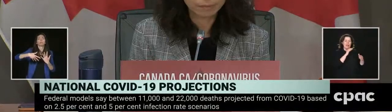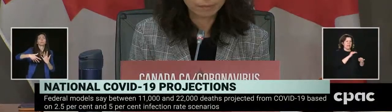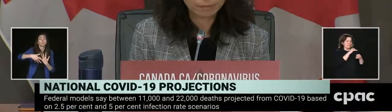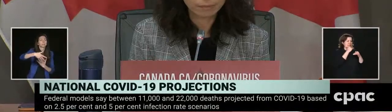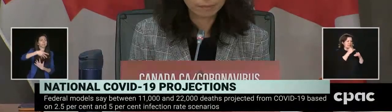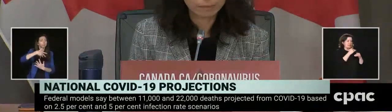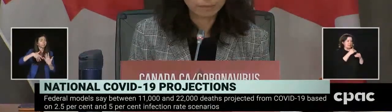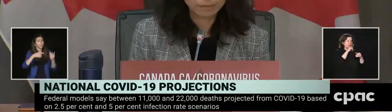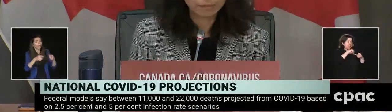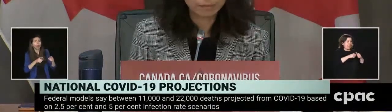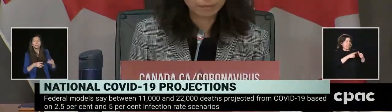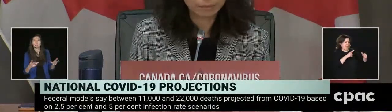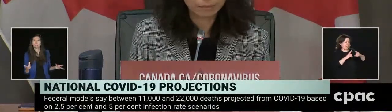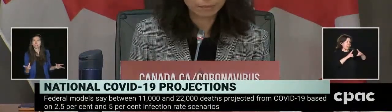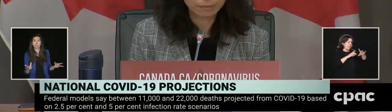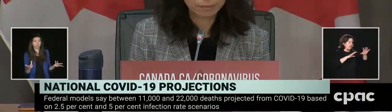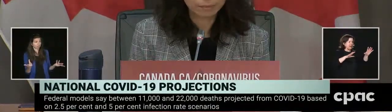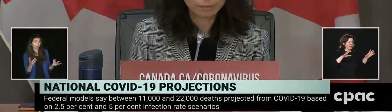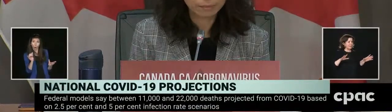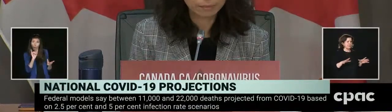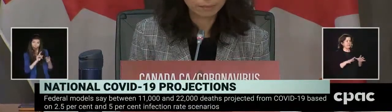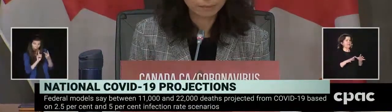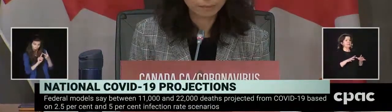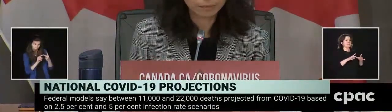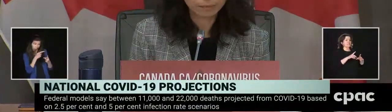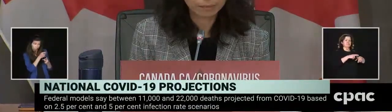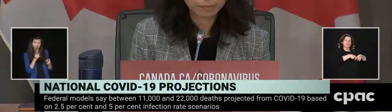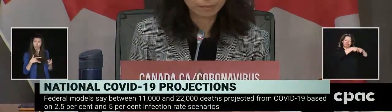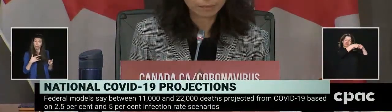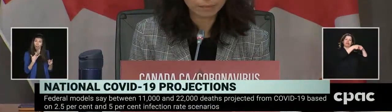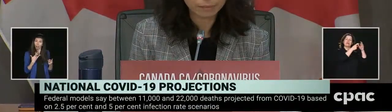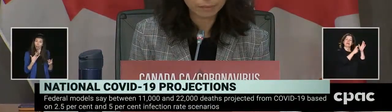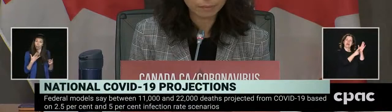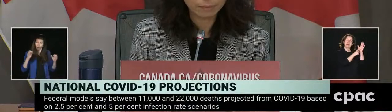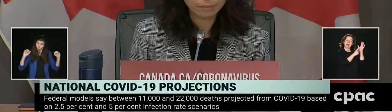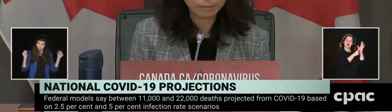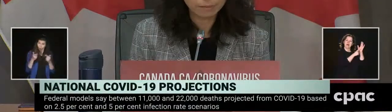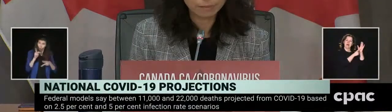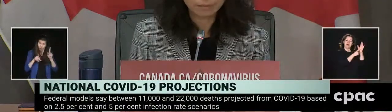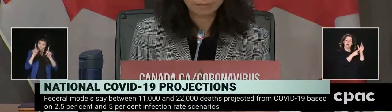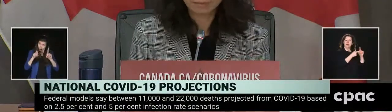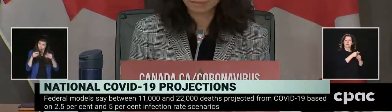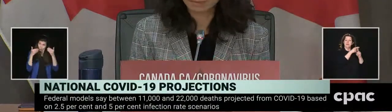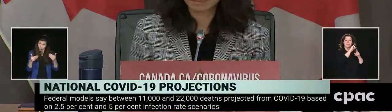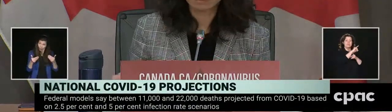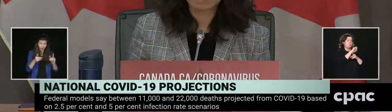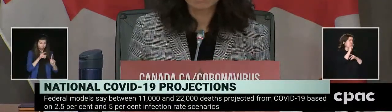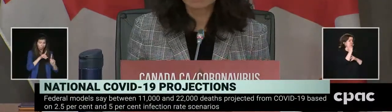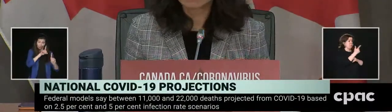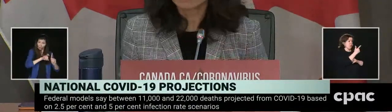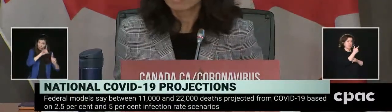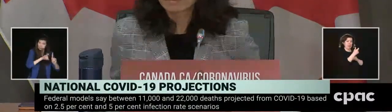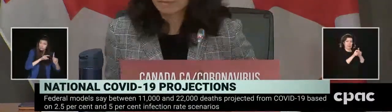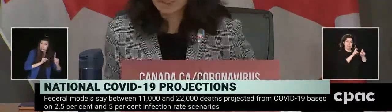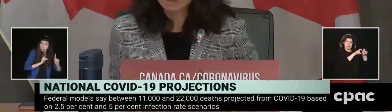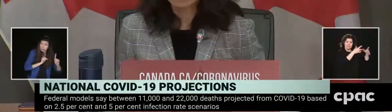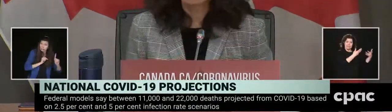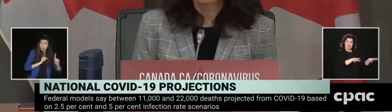Because many might be walking around with no symptoms, infecting each other, even when the restrictions are lifted.